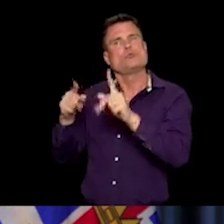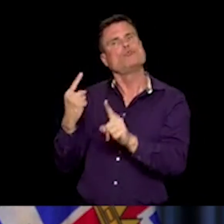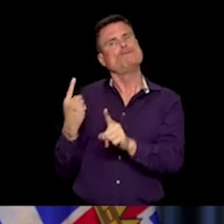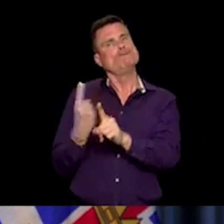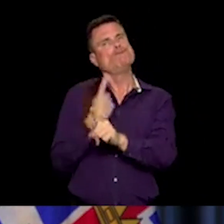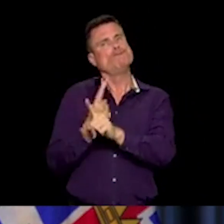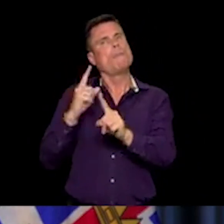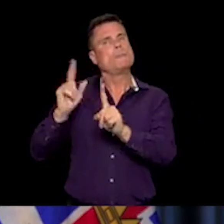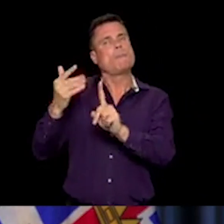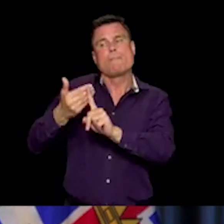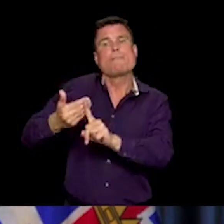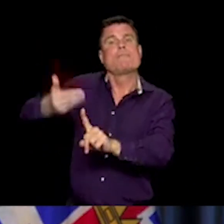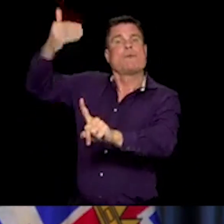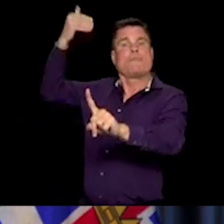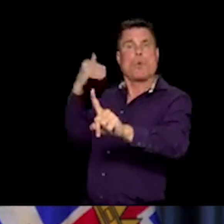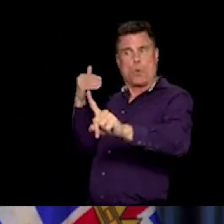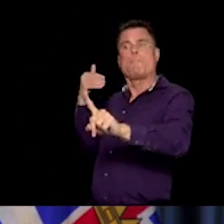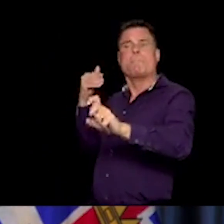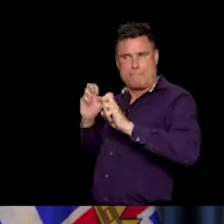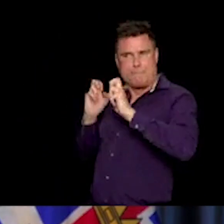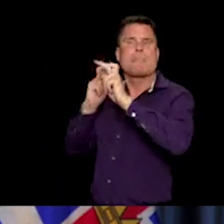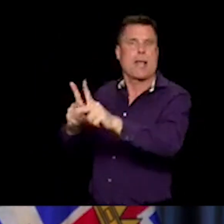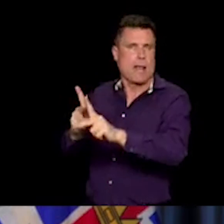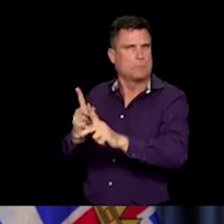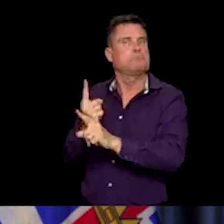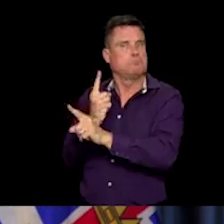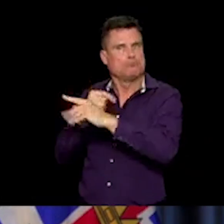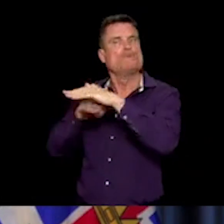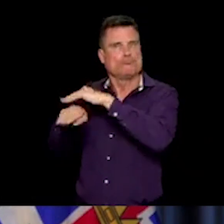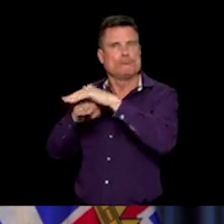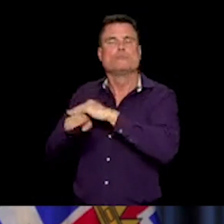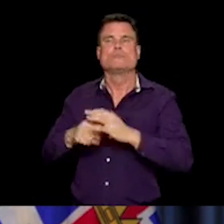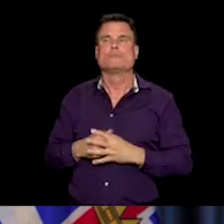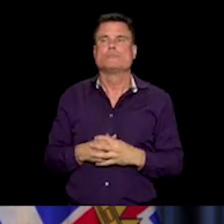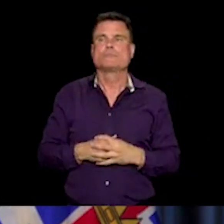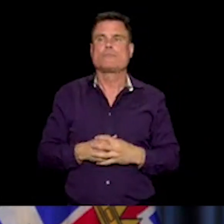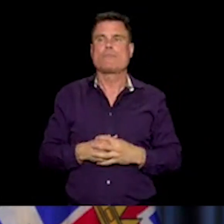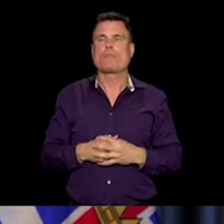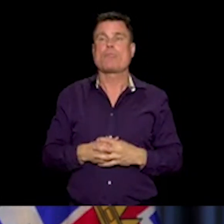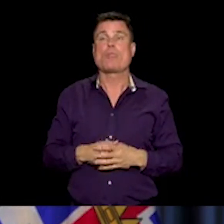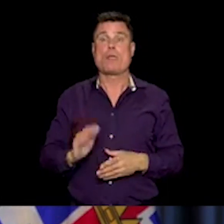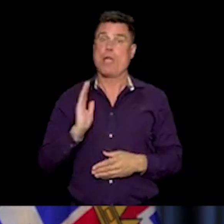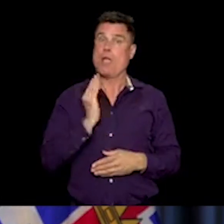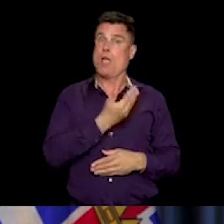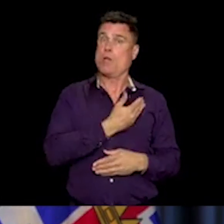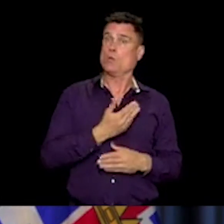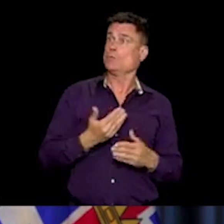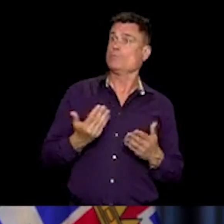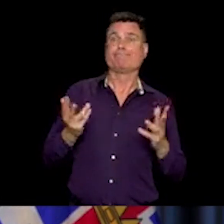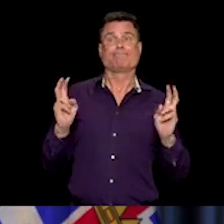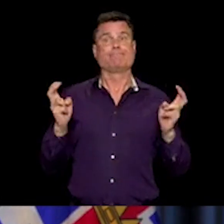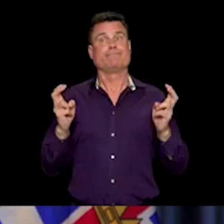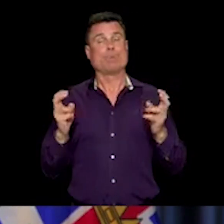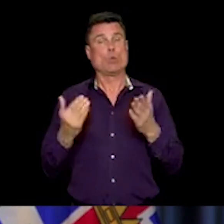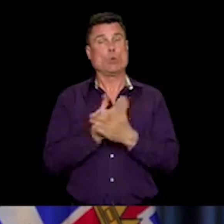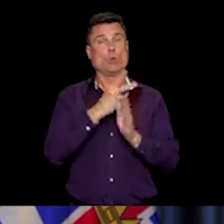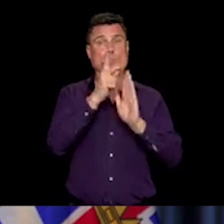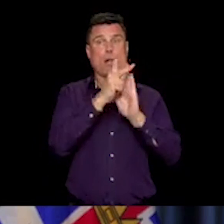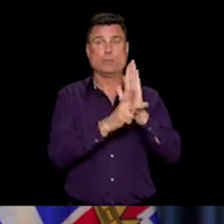appropriately using the healthcare system. This is happening at different rates in different health authorities. For example, we're much closer